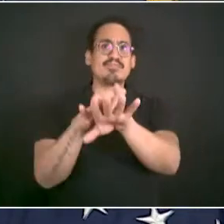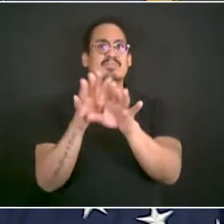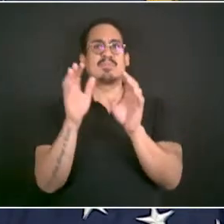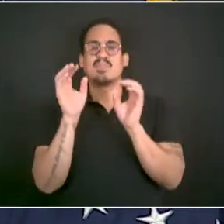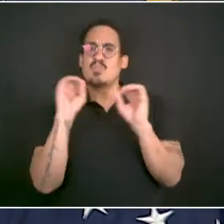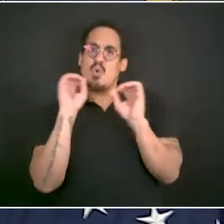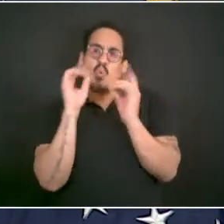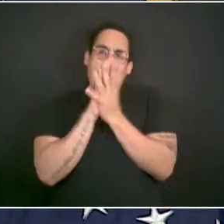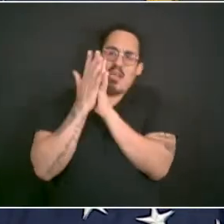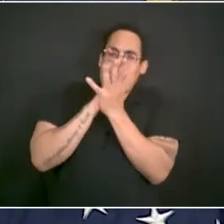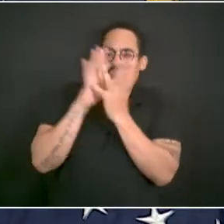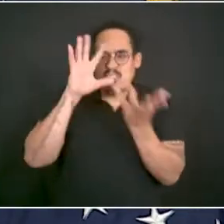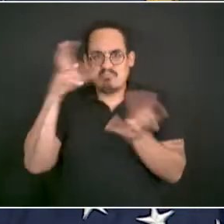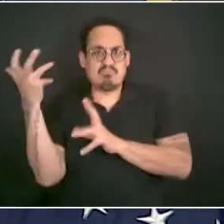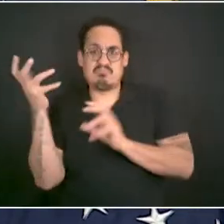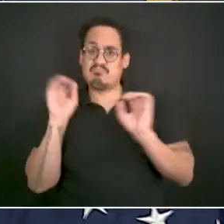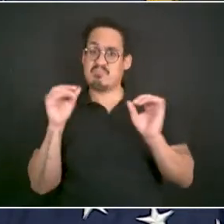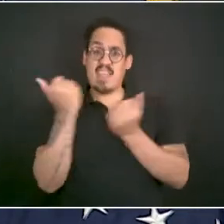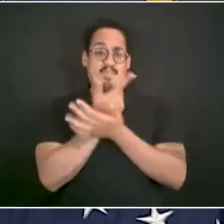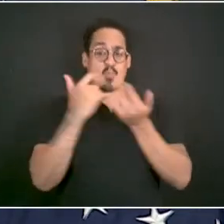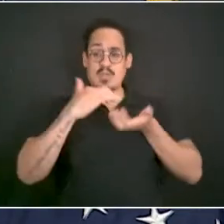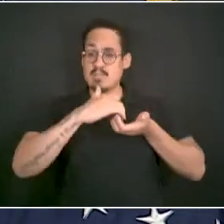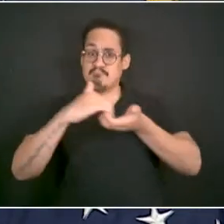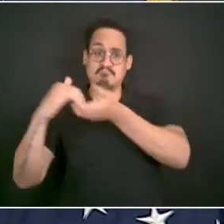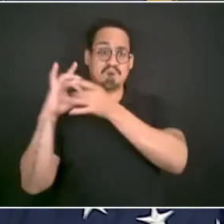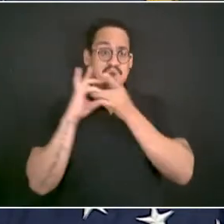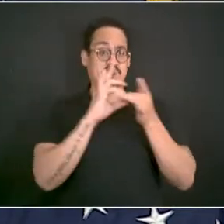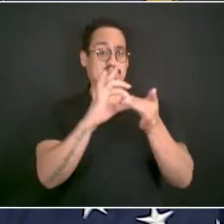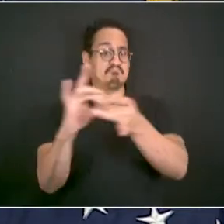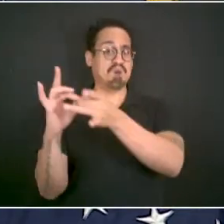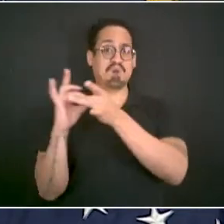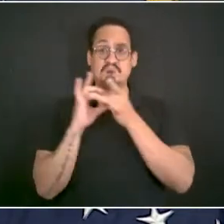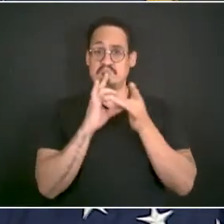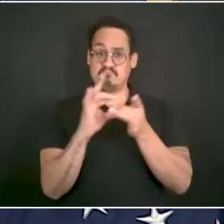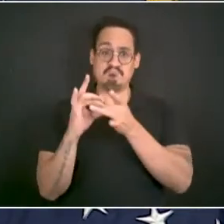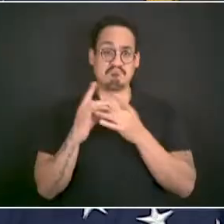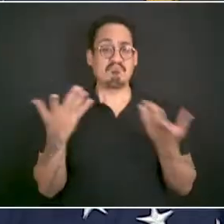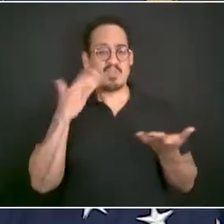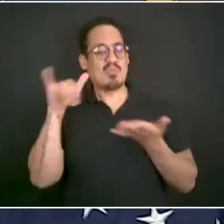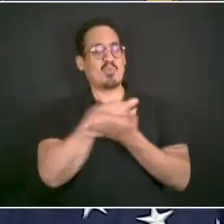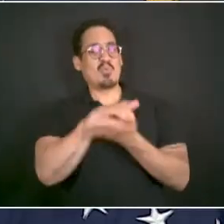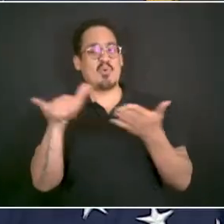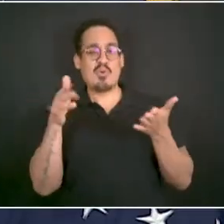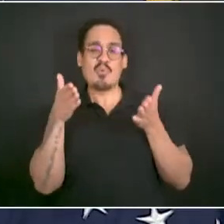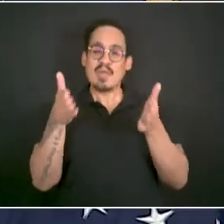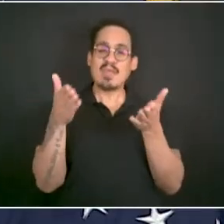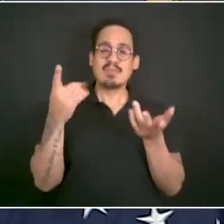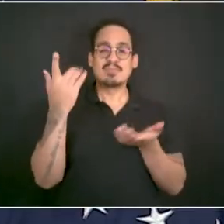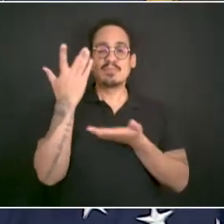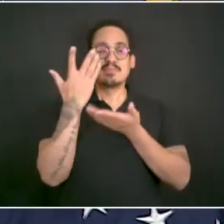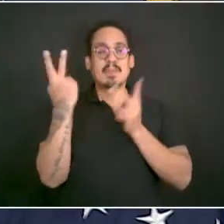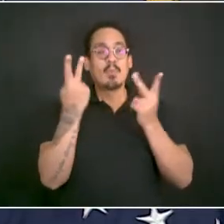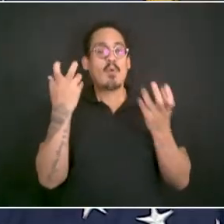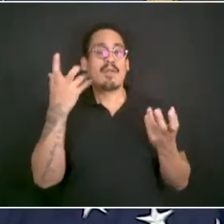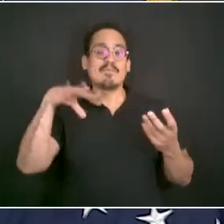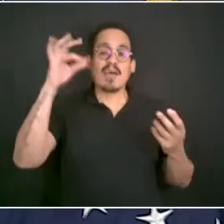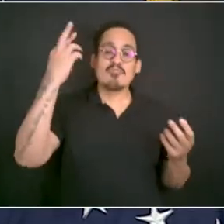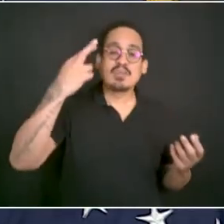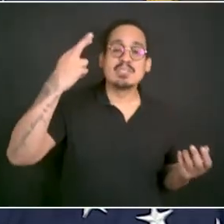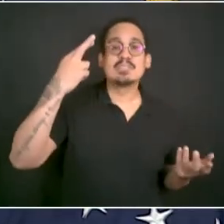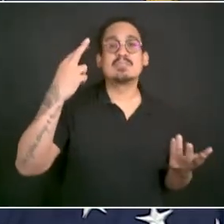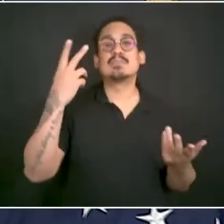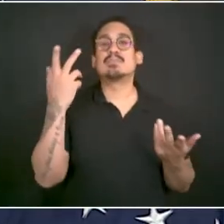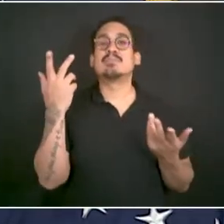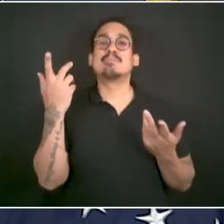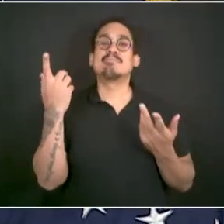way disruptive. Everyone was collaborating. And so, it's the New York way. Everybody want to find some reason to say, okay, things didn't go right. No,